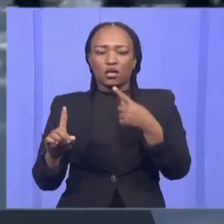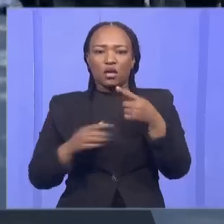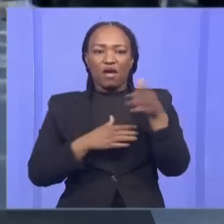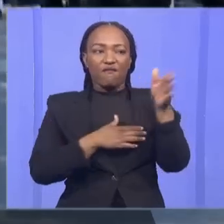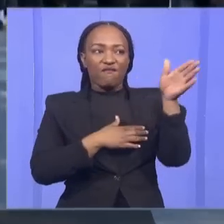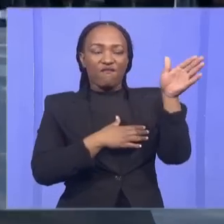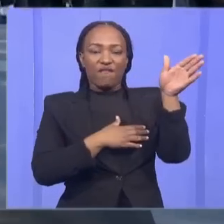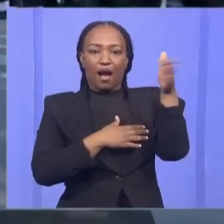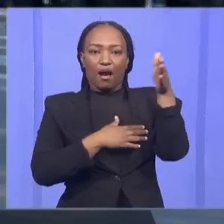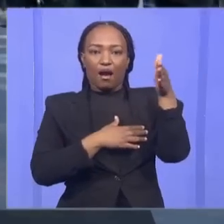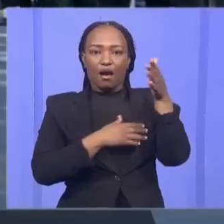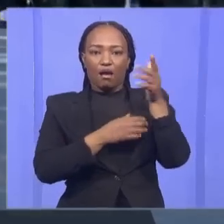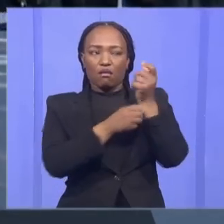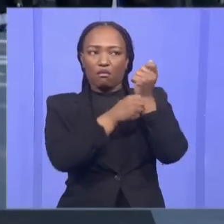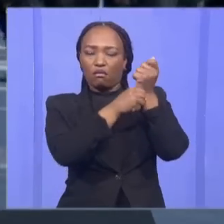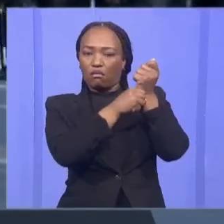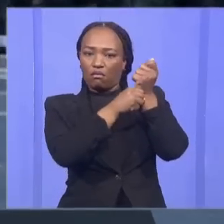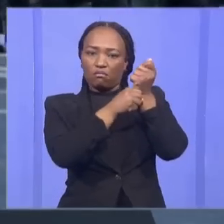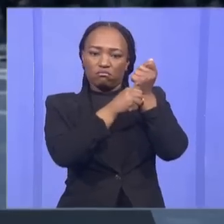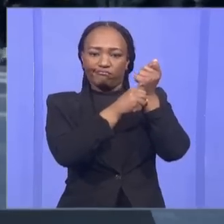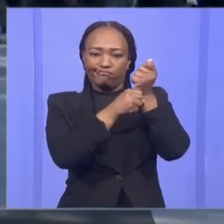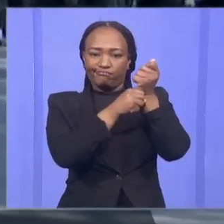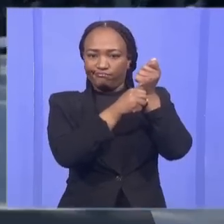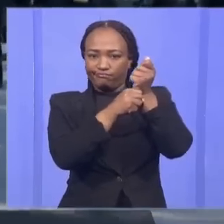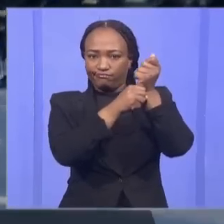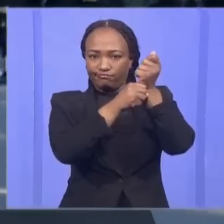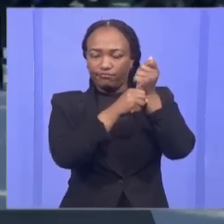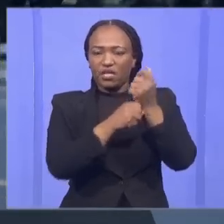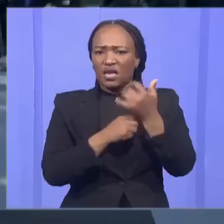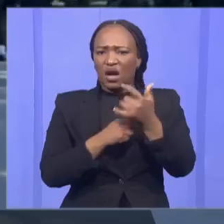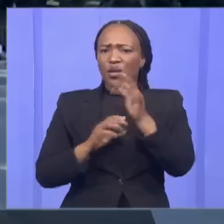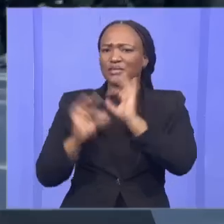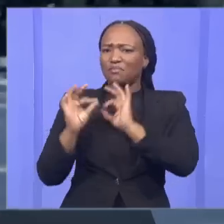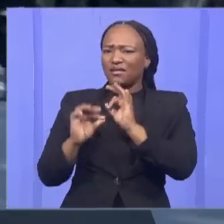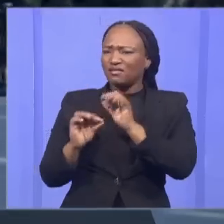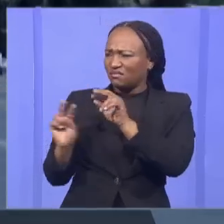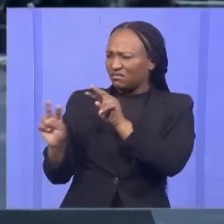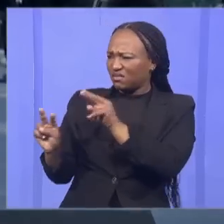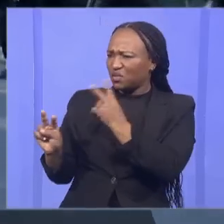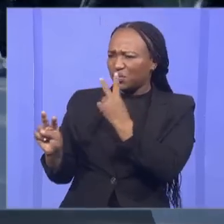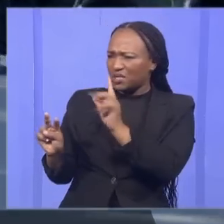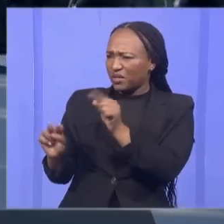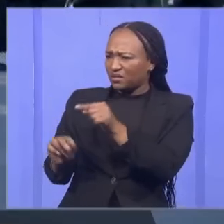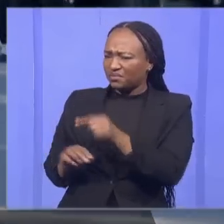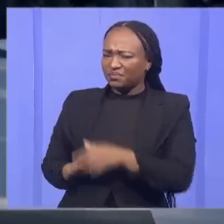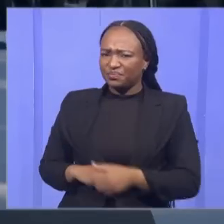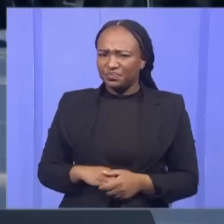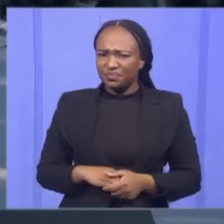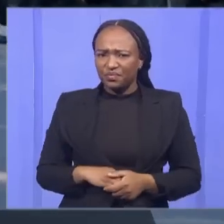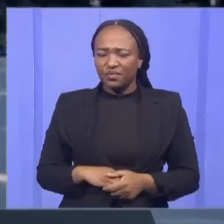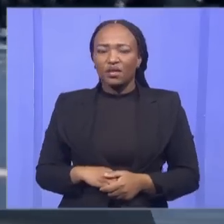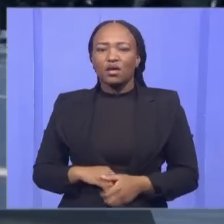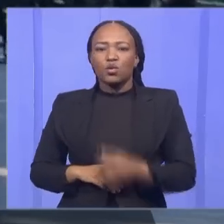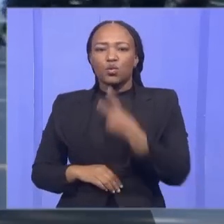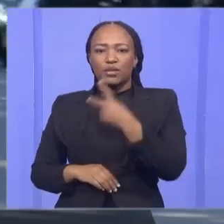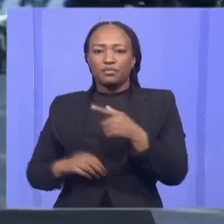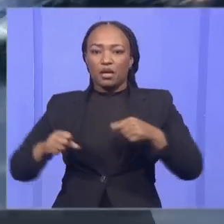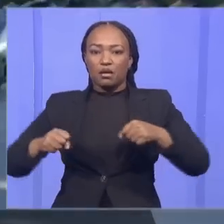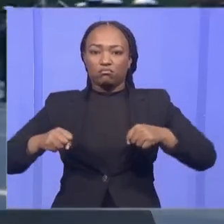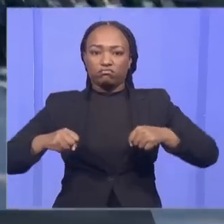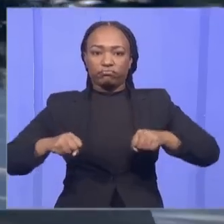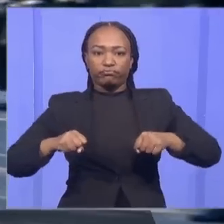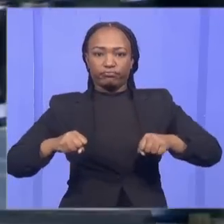earlier. Just talk to us in terms of what we are seeing. Now, you will see, for instance, now the motorcade is passing now